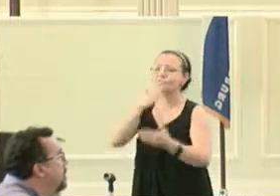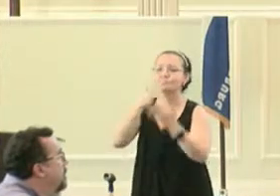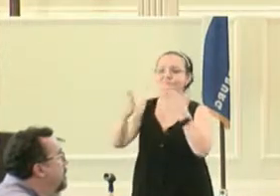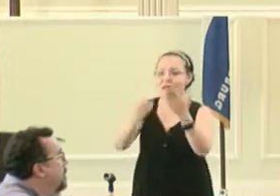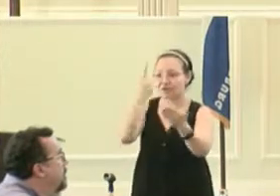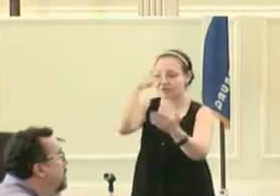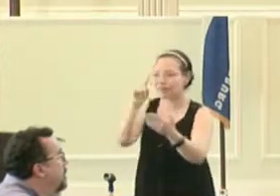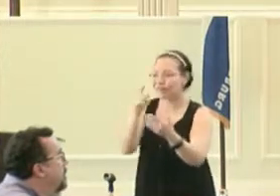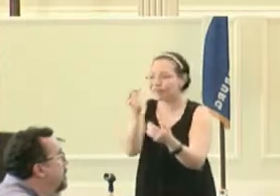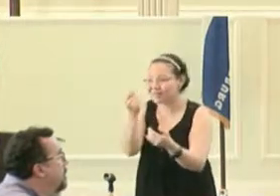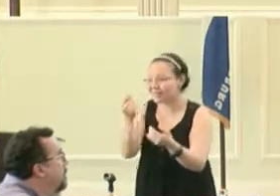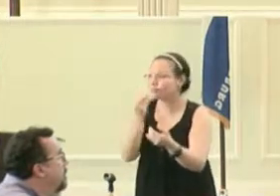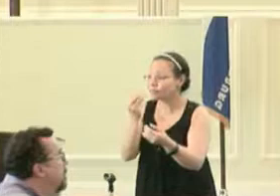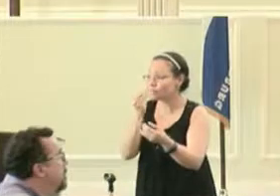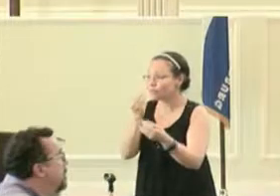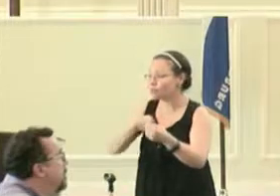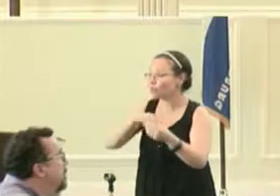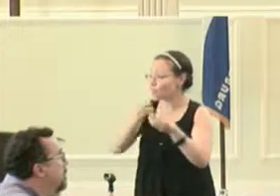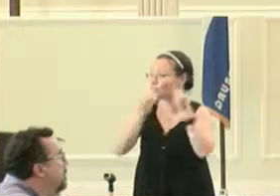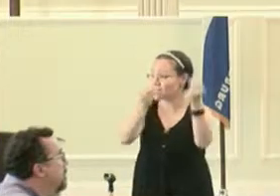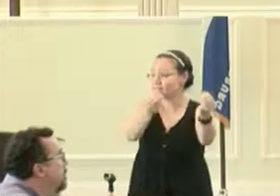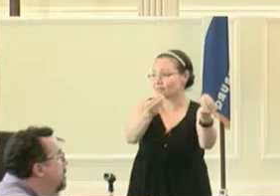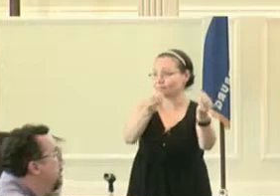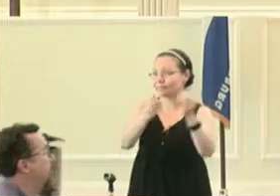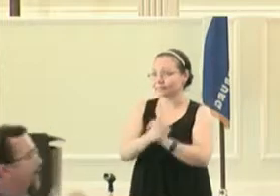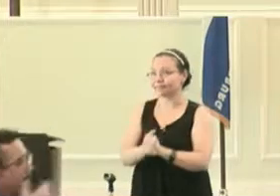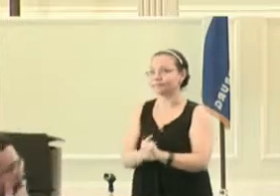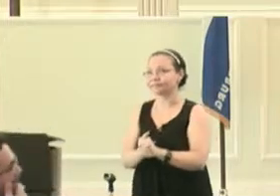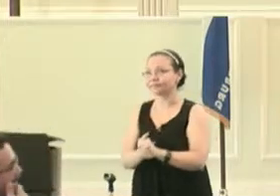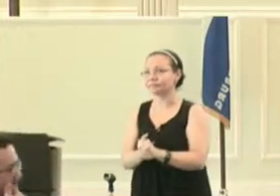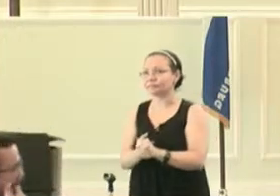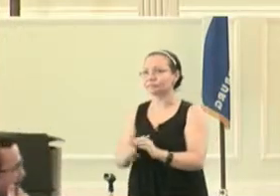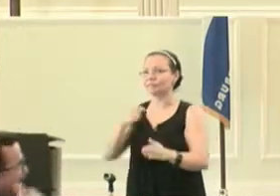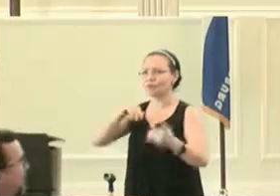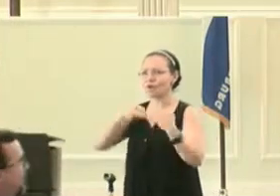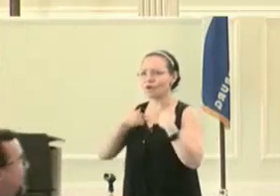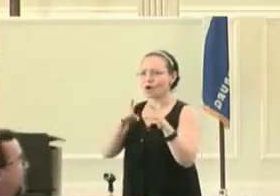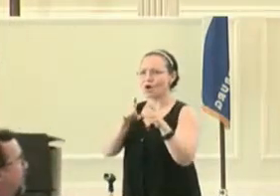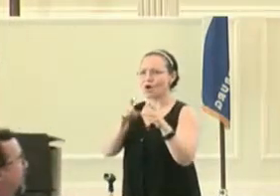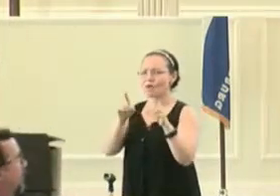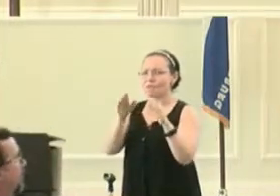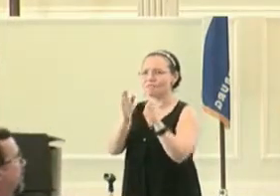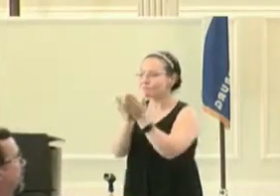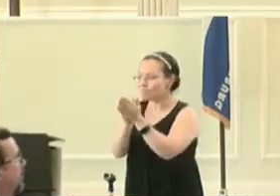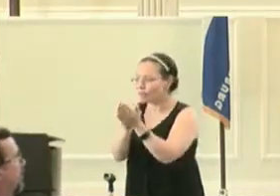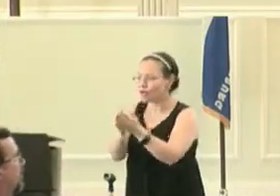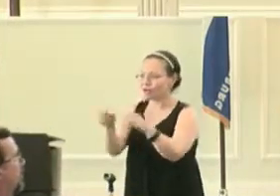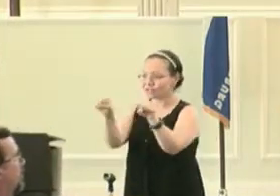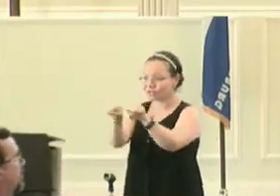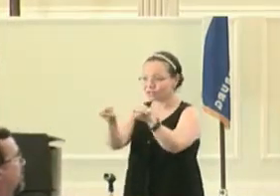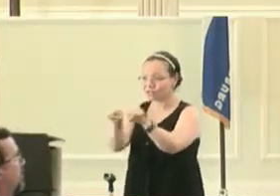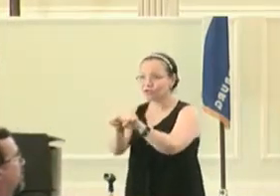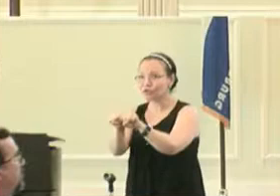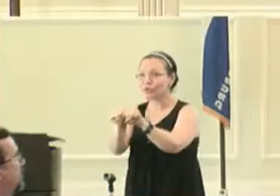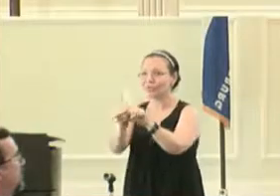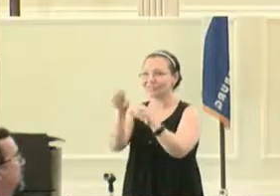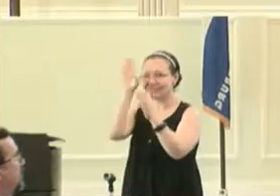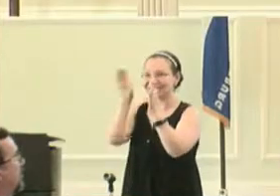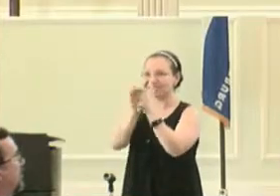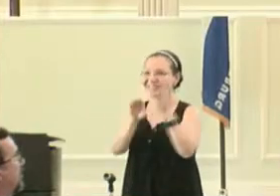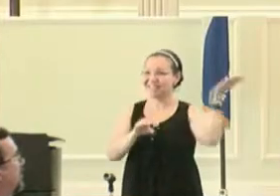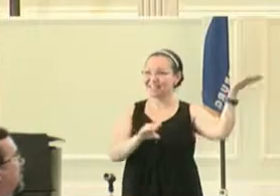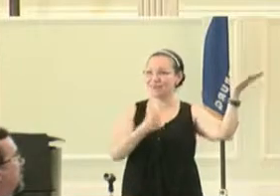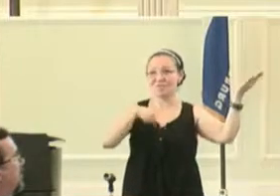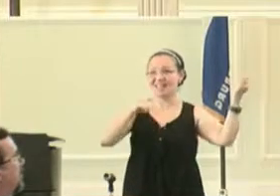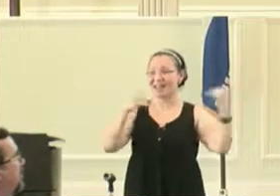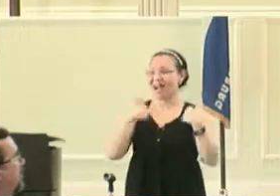thankful. Okay? And we had some books to pass out and some shoes. But in this picture, we had ran out of